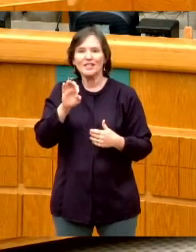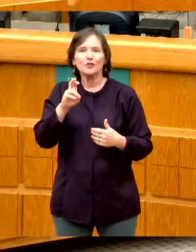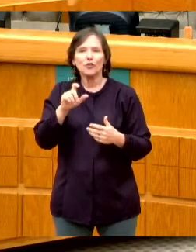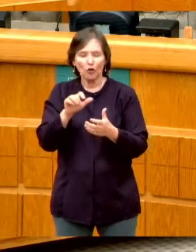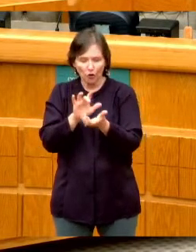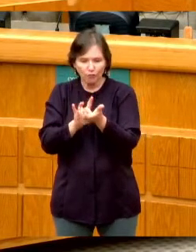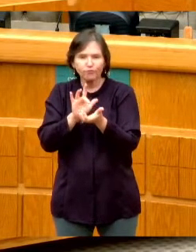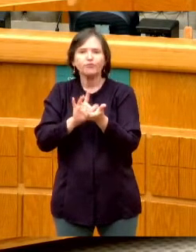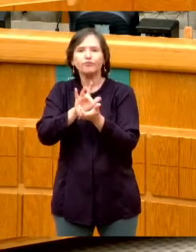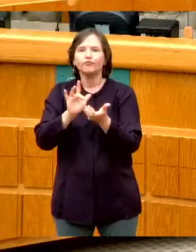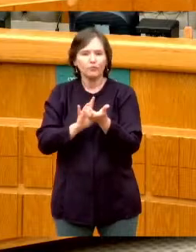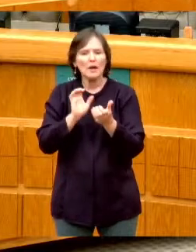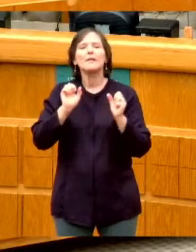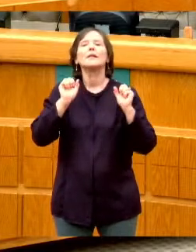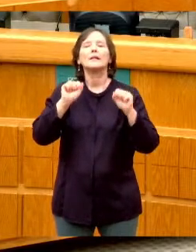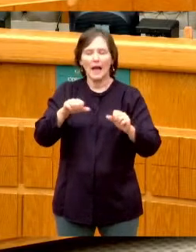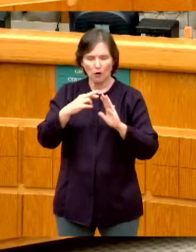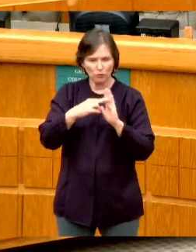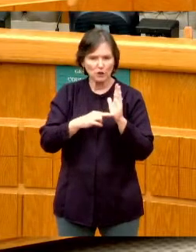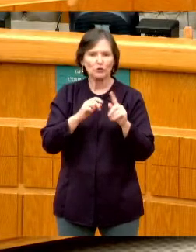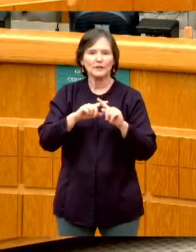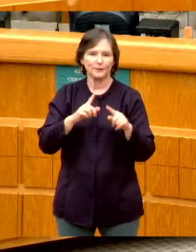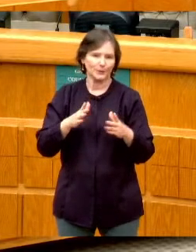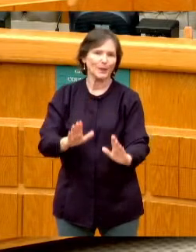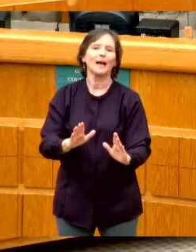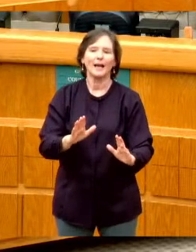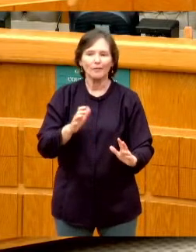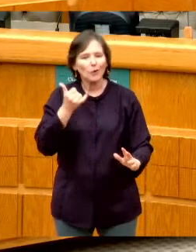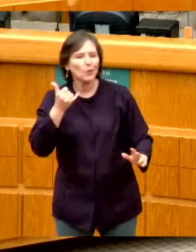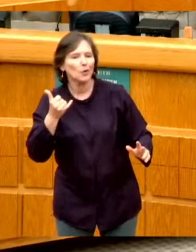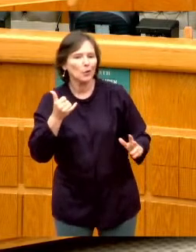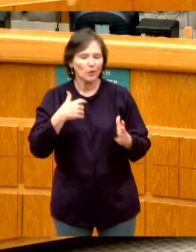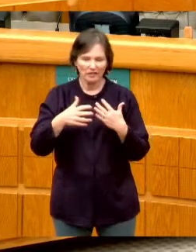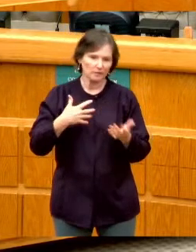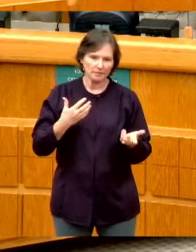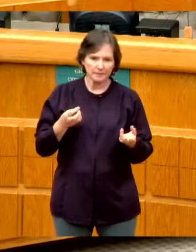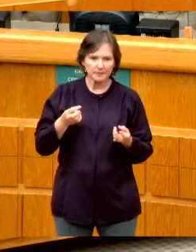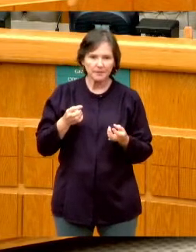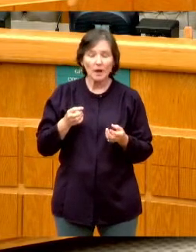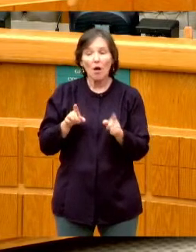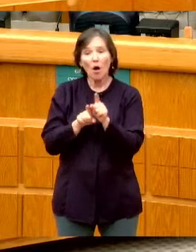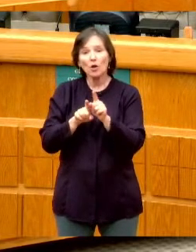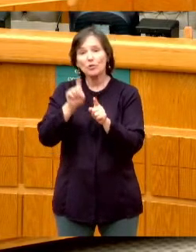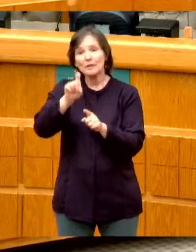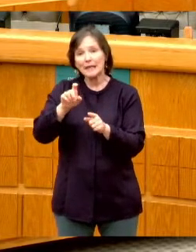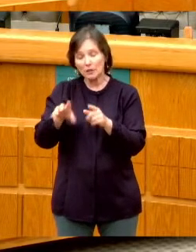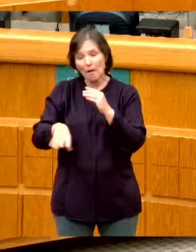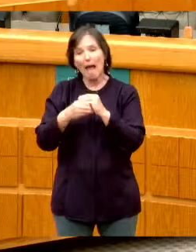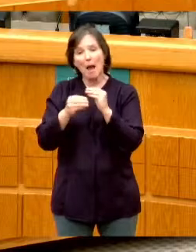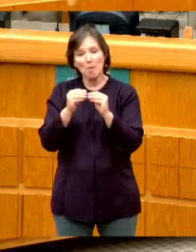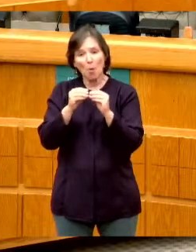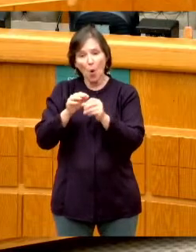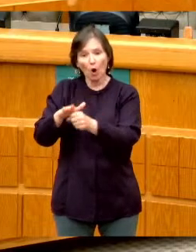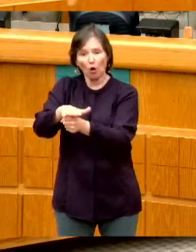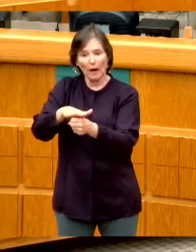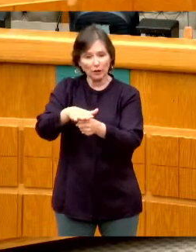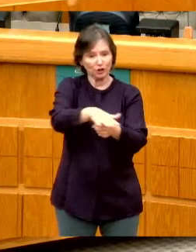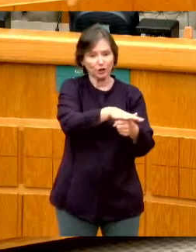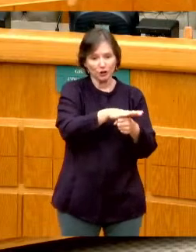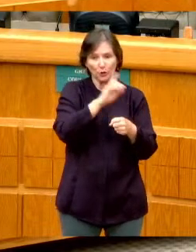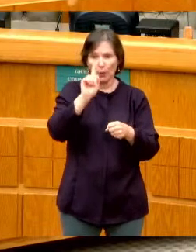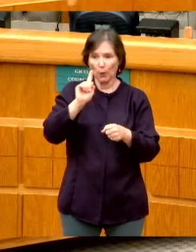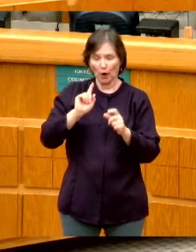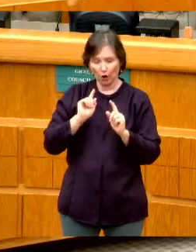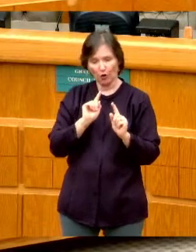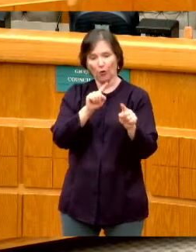manner. And we've held clinics at other locations, and we need to broaden those, cast the net wider. Today, I told